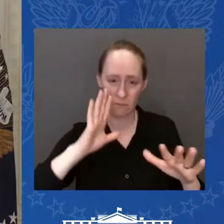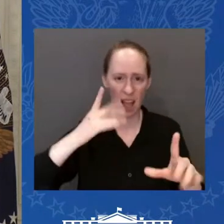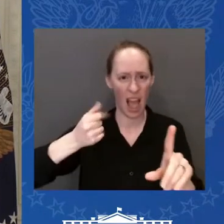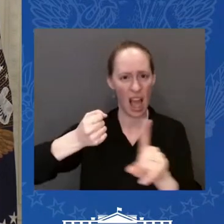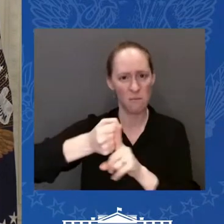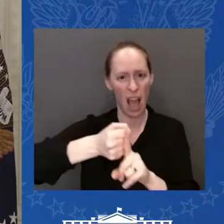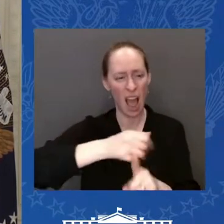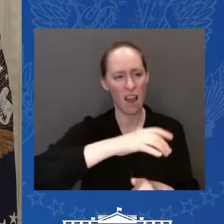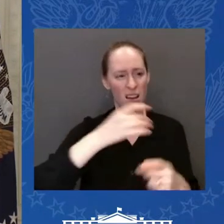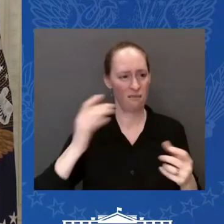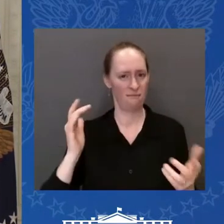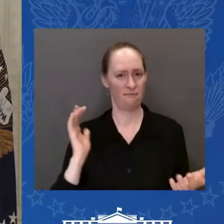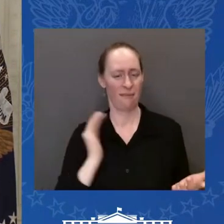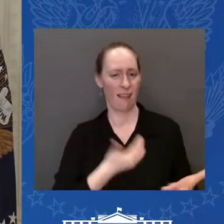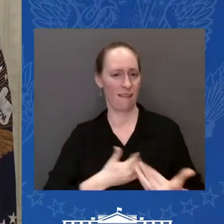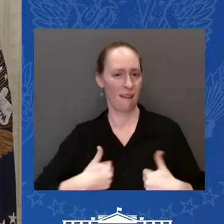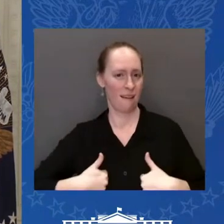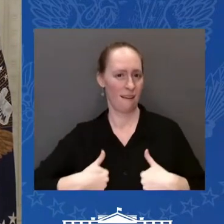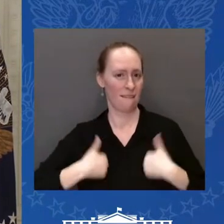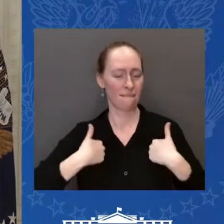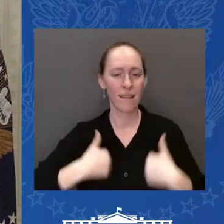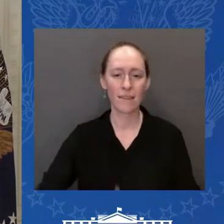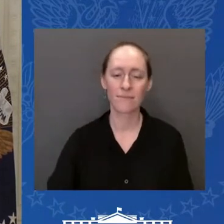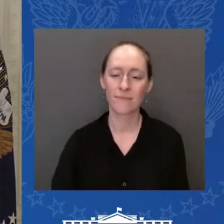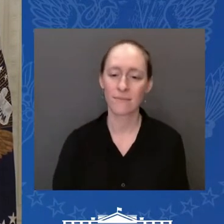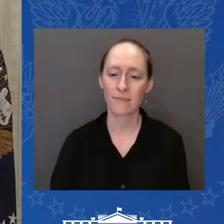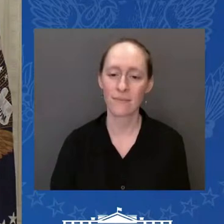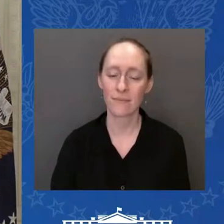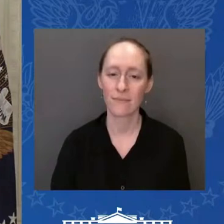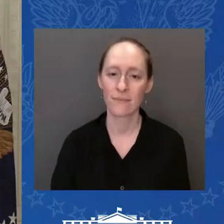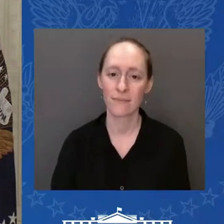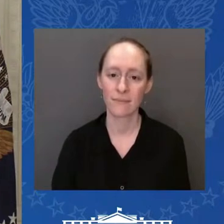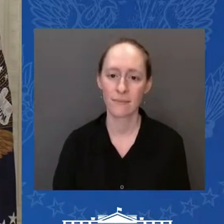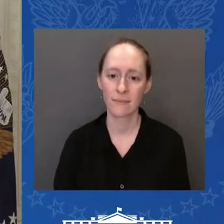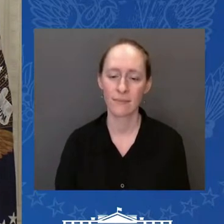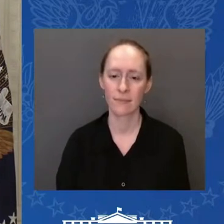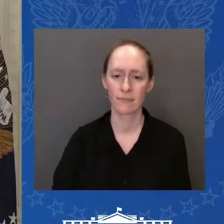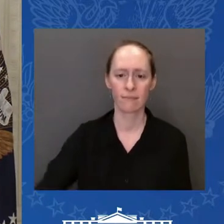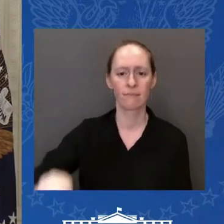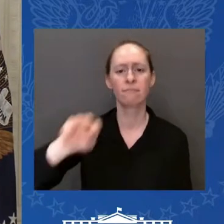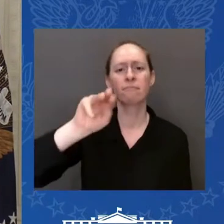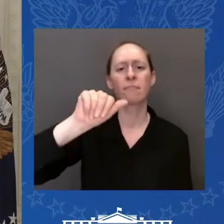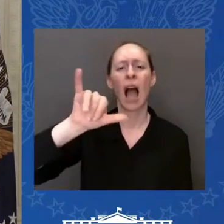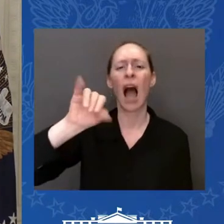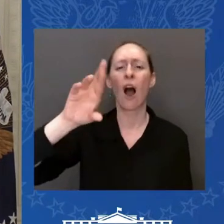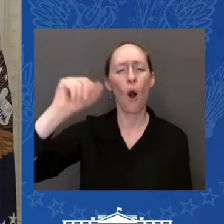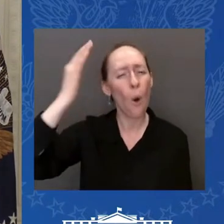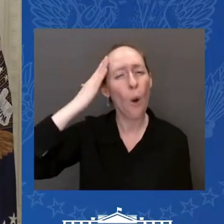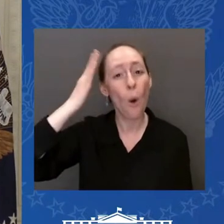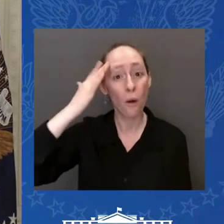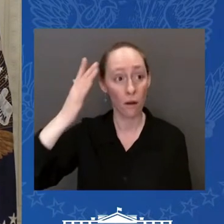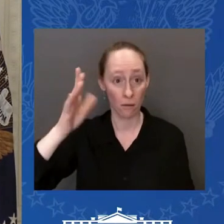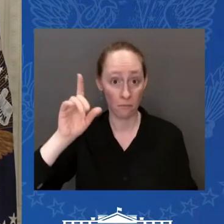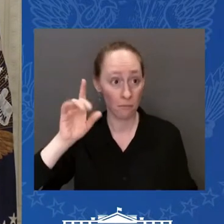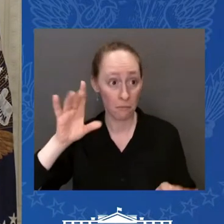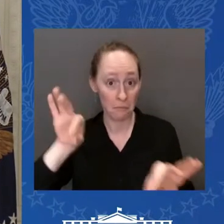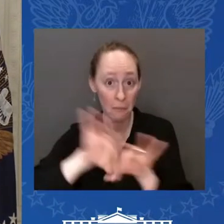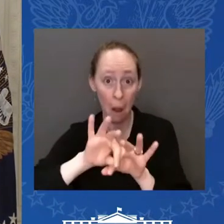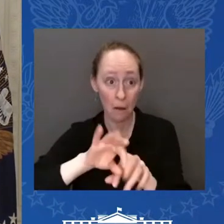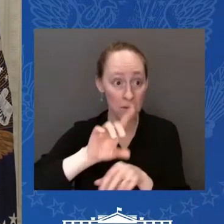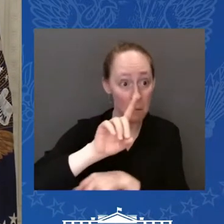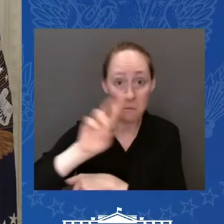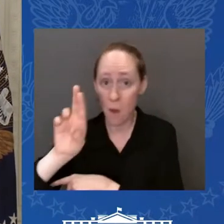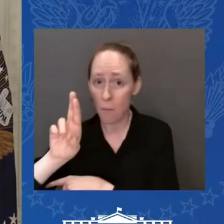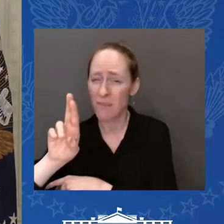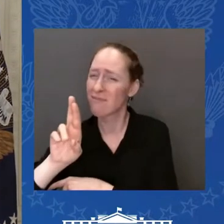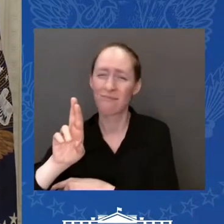success isn't how many partisan points you score. It's how many problems you fix. Can you fix the problem? When